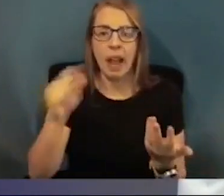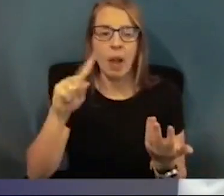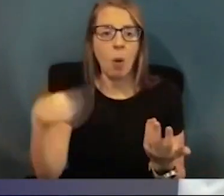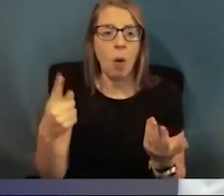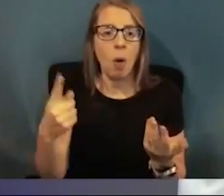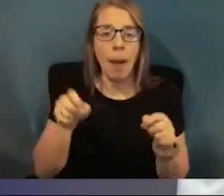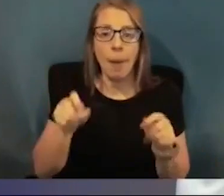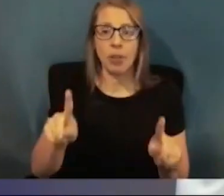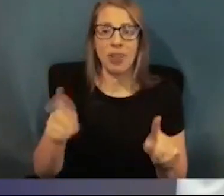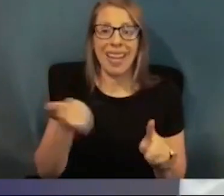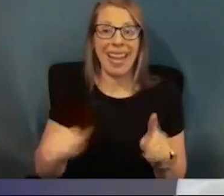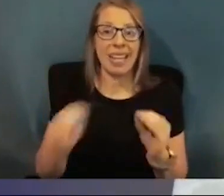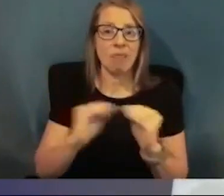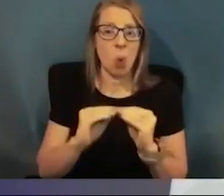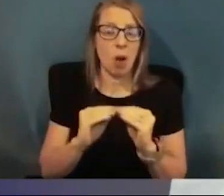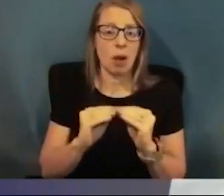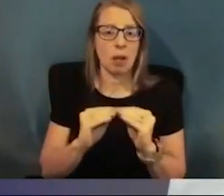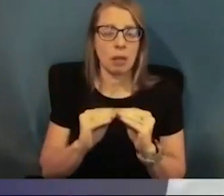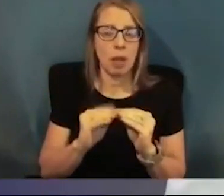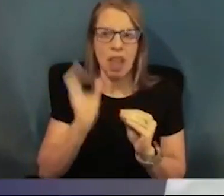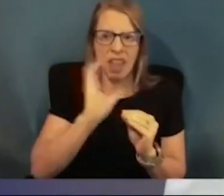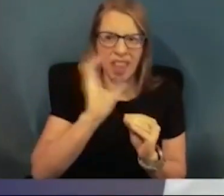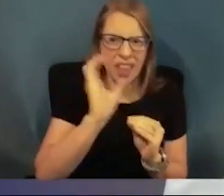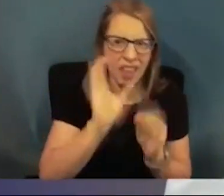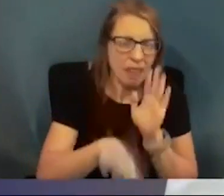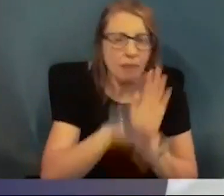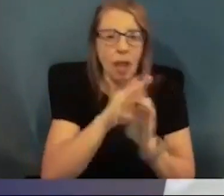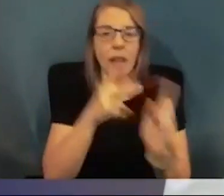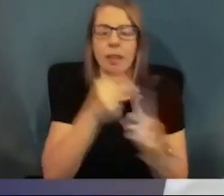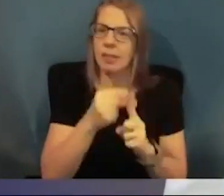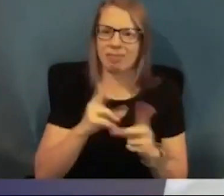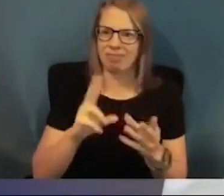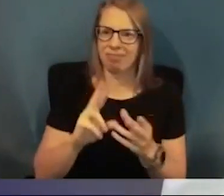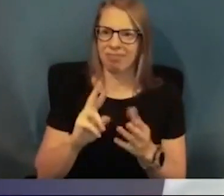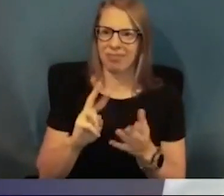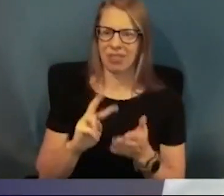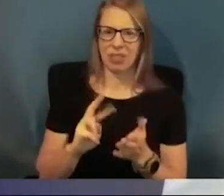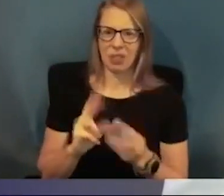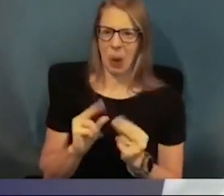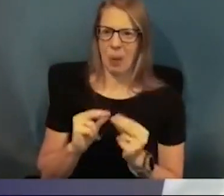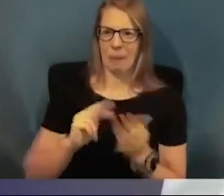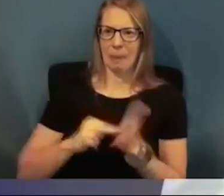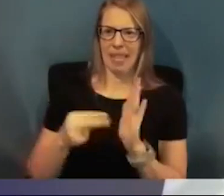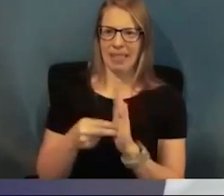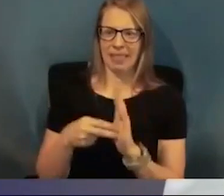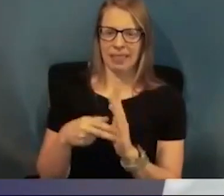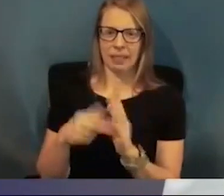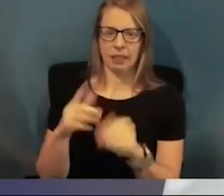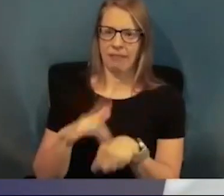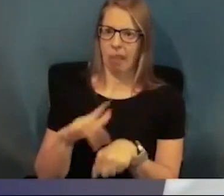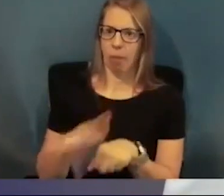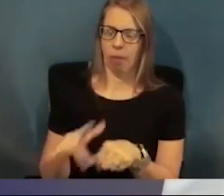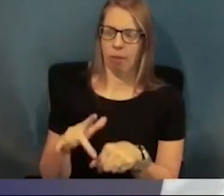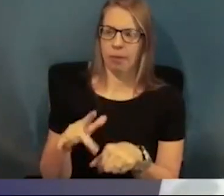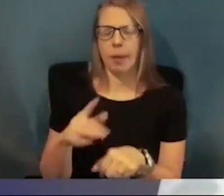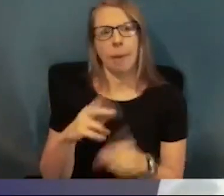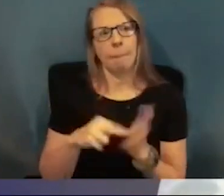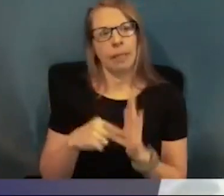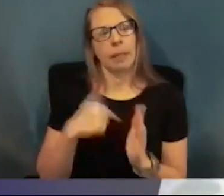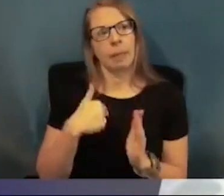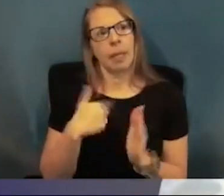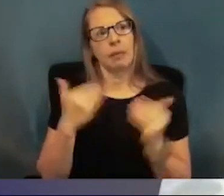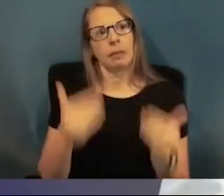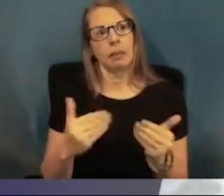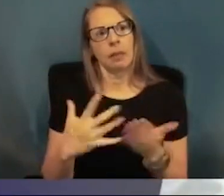anymore where you got to find. Now it's just an option. You just have to decide: am I going to get the vaccine or not? It's easy to